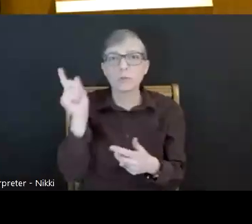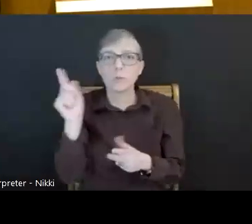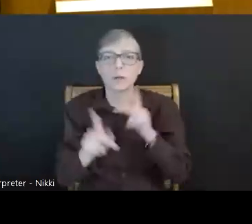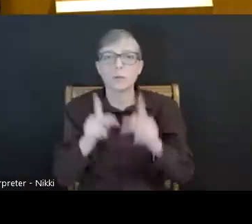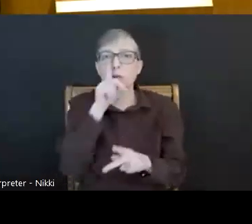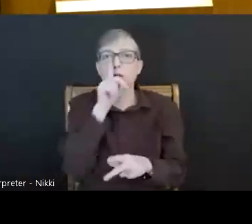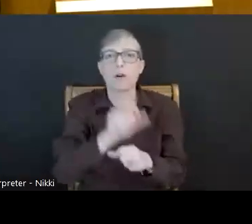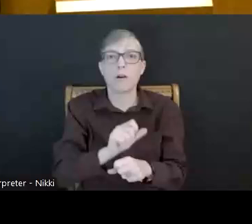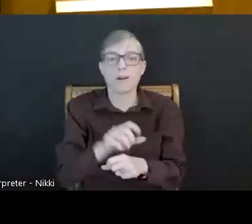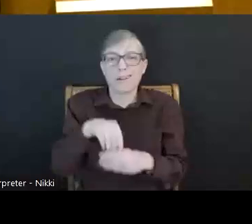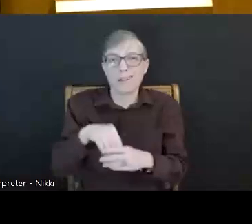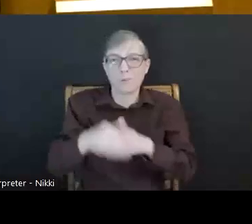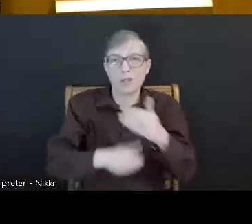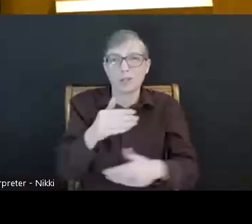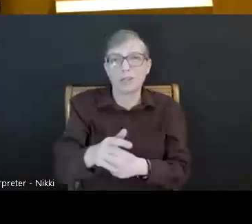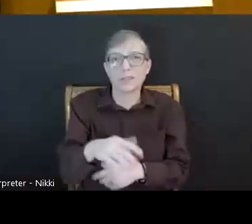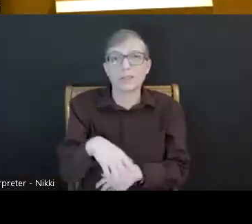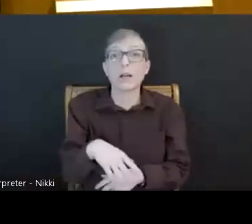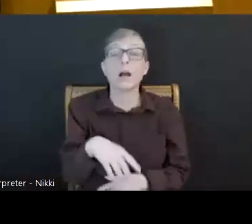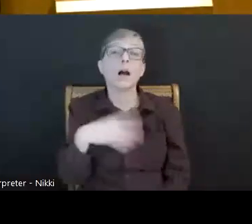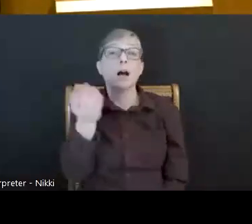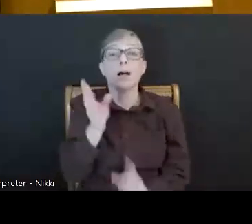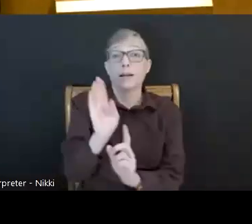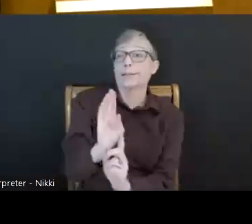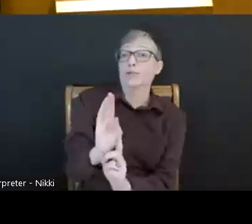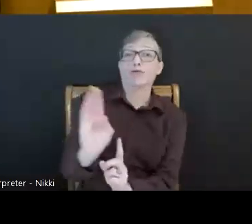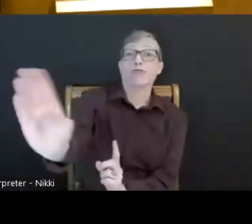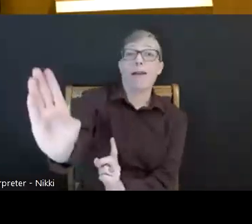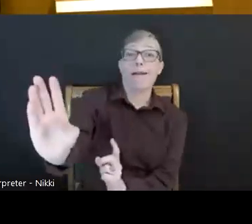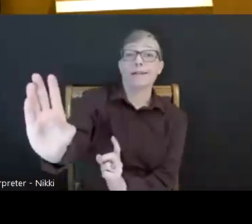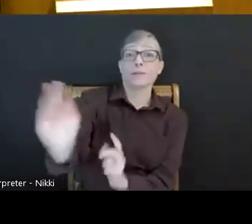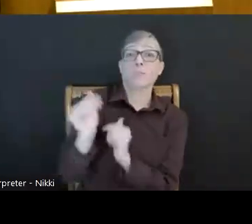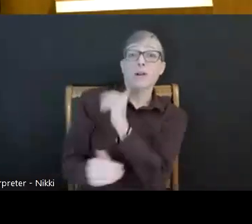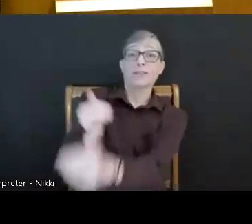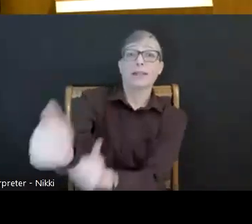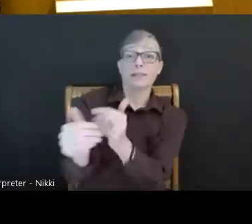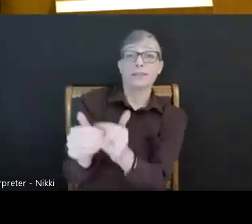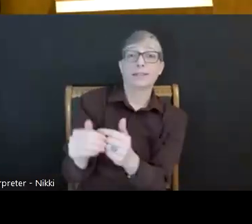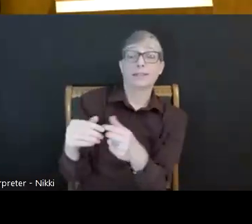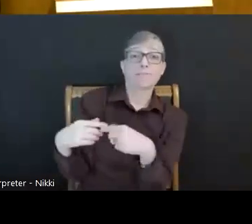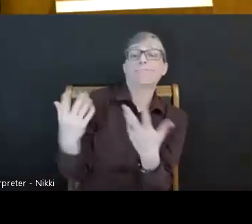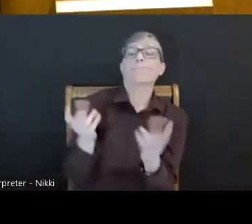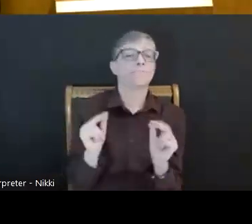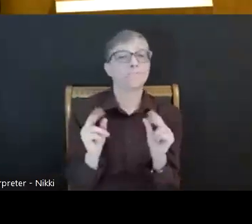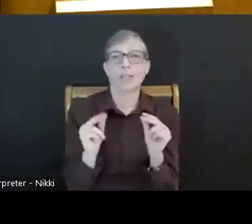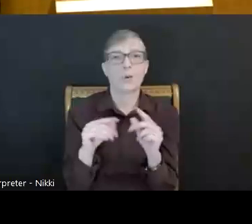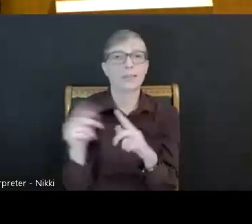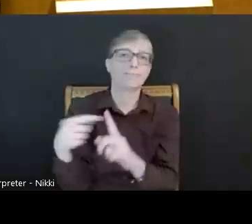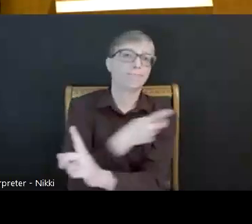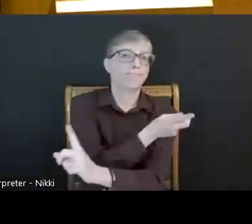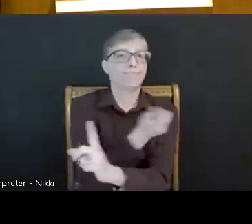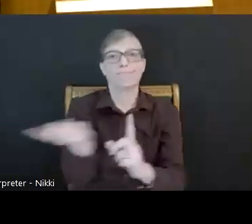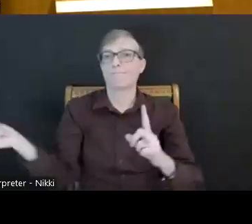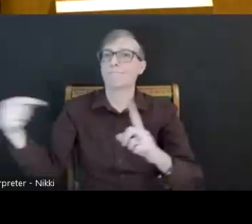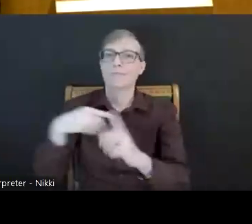totally linear. It never is. But it still helps to use this as a framework to think about where somebody is